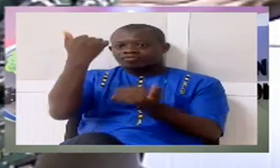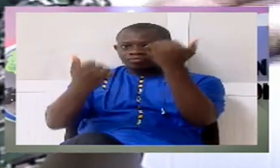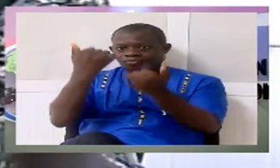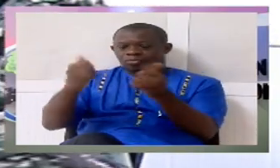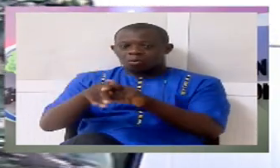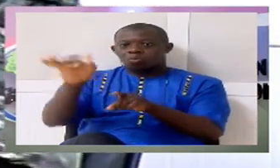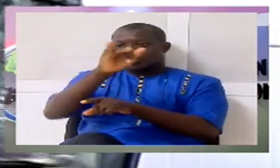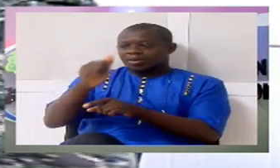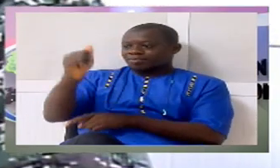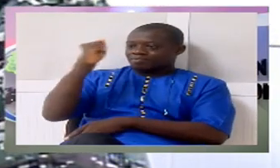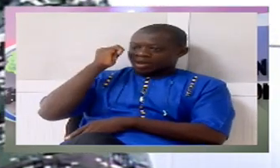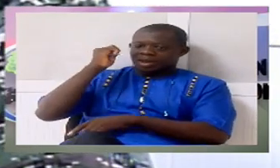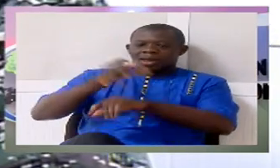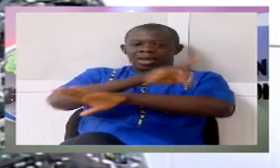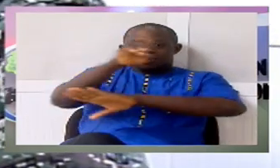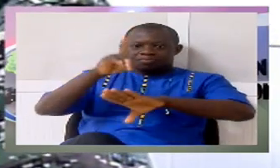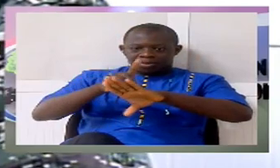vehicle that is behind